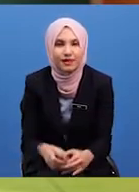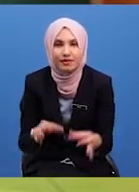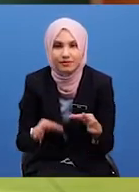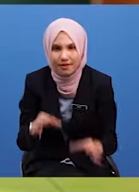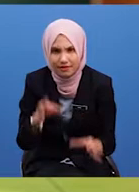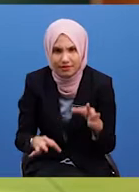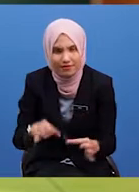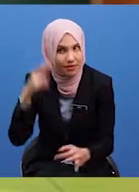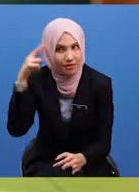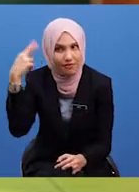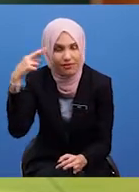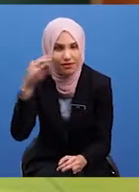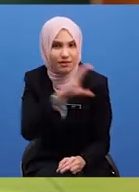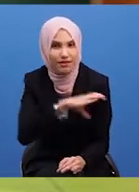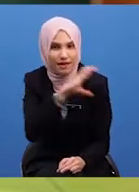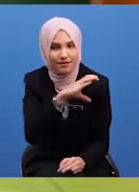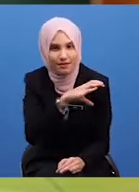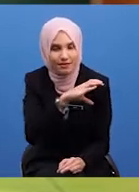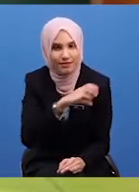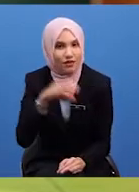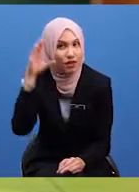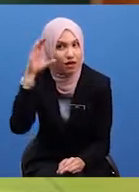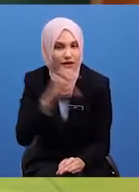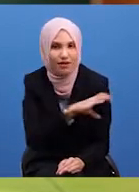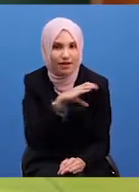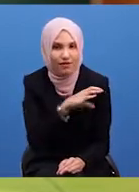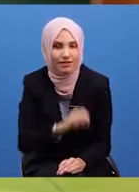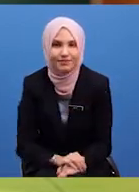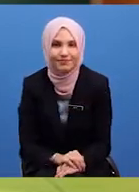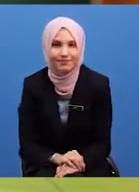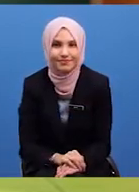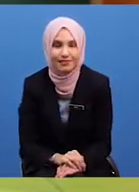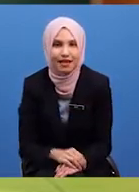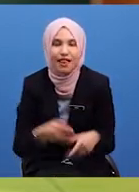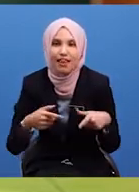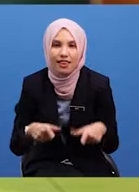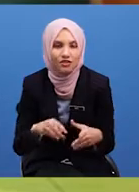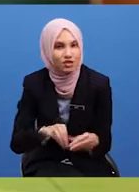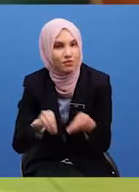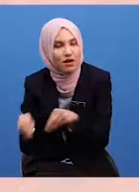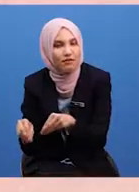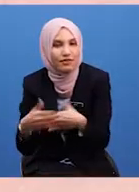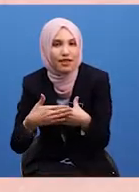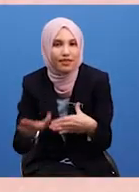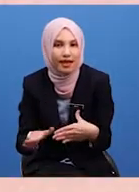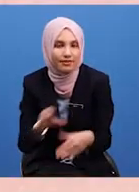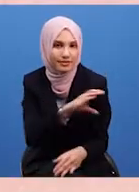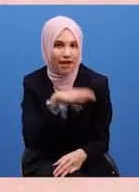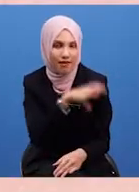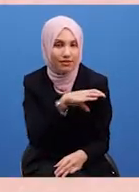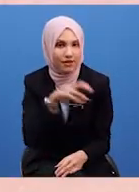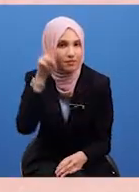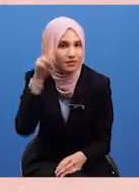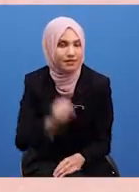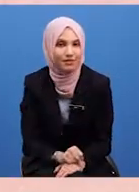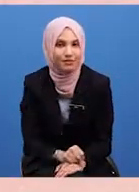reason for the characteristic of the character. Let's move on to the next character, Mr. Velas.